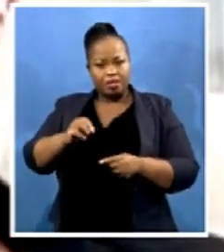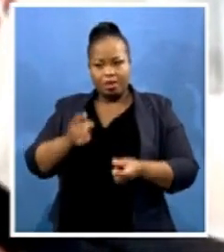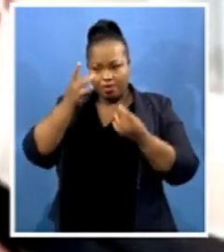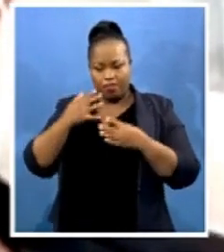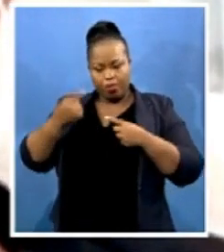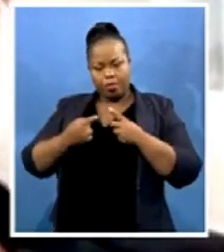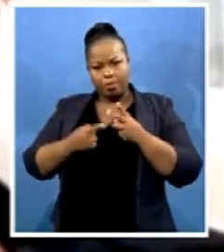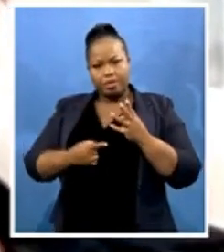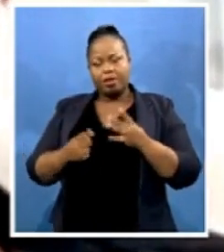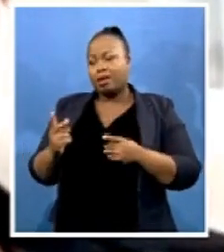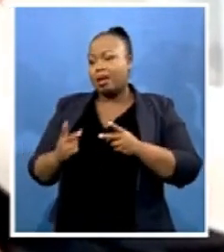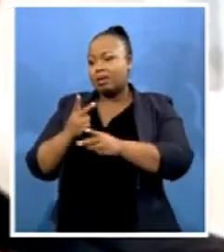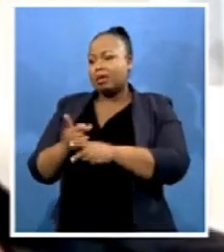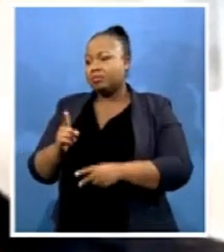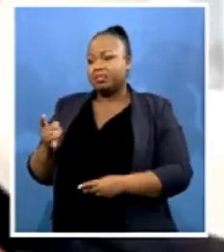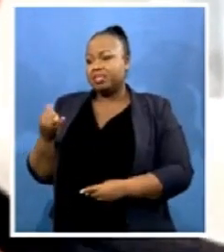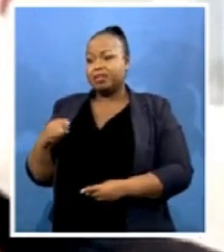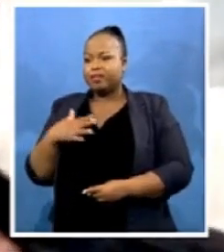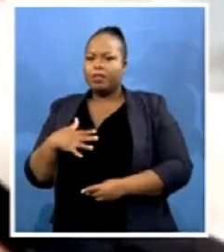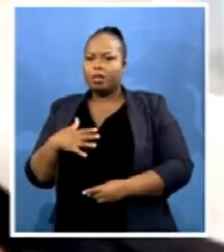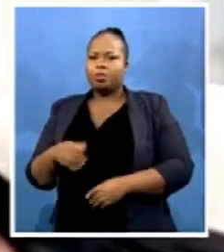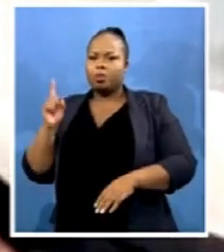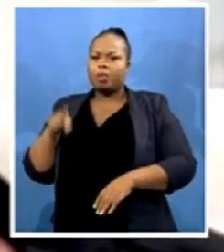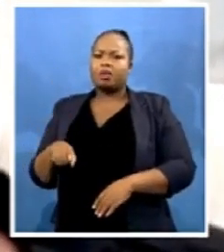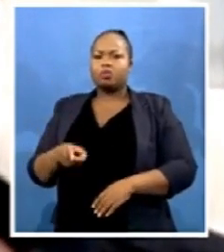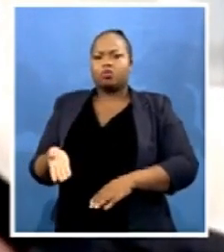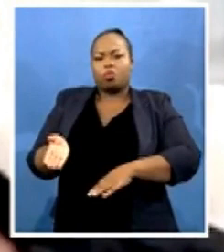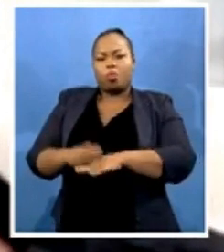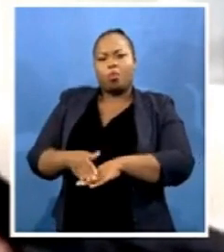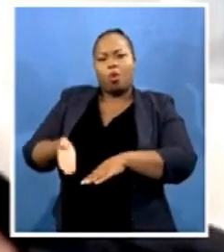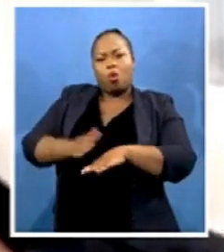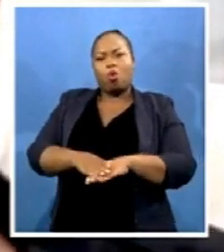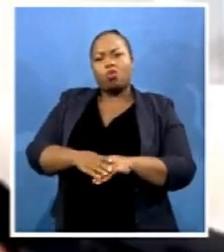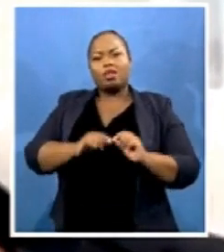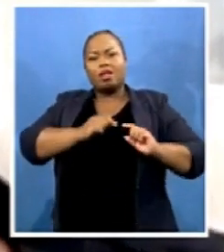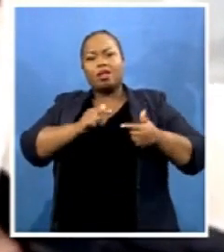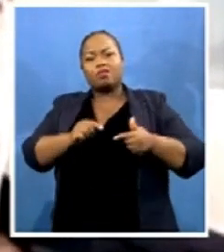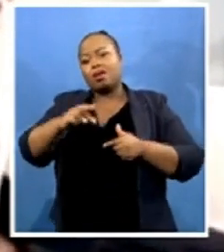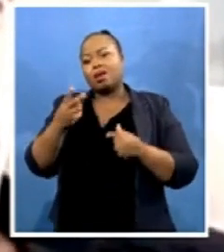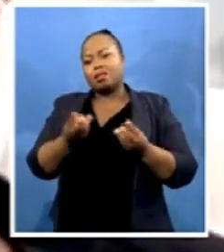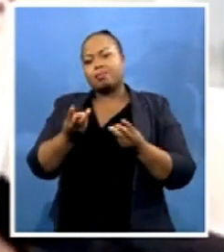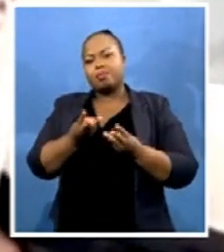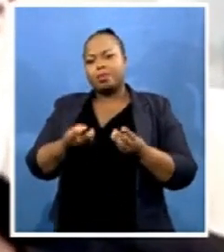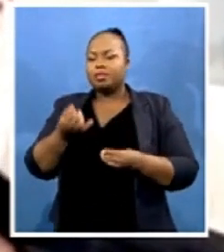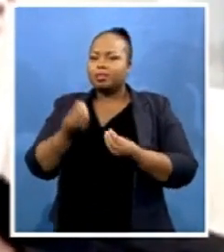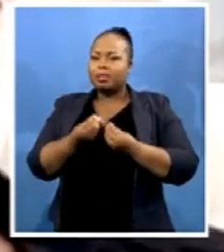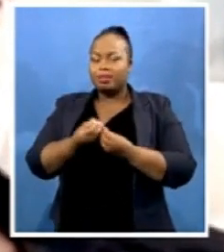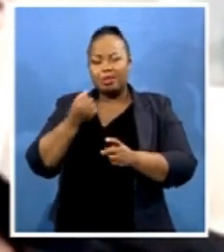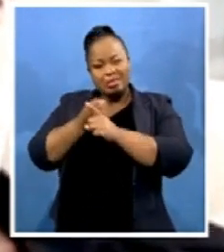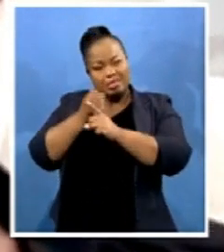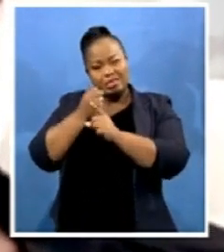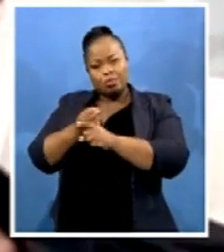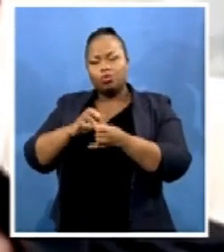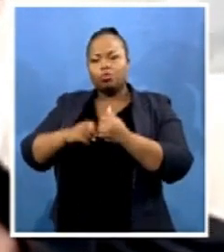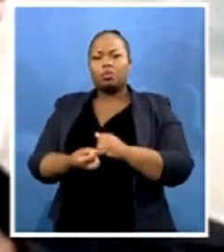we can do more about the legacies of others, something that we are still fighting hard to make sure that we don't just celebrate Madiba,